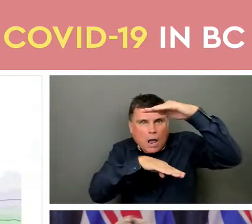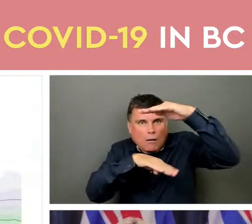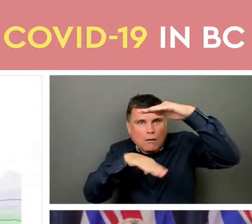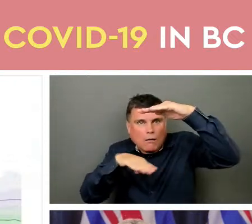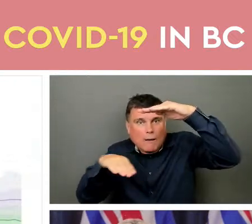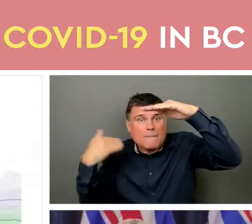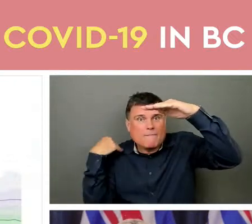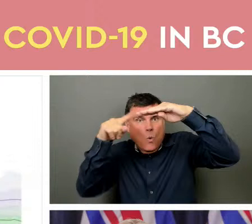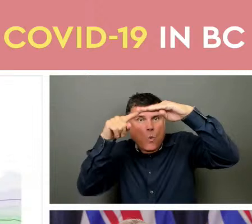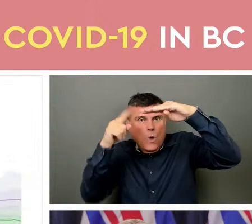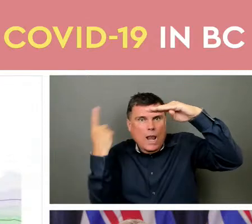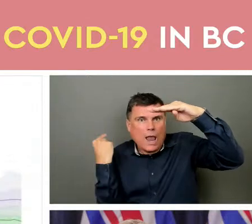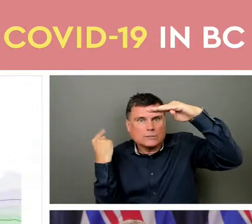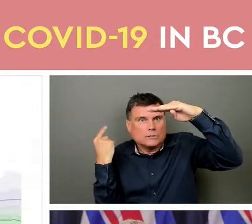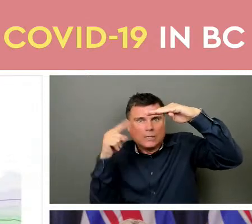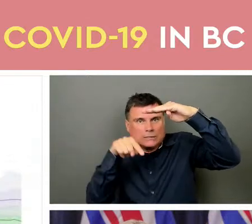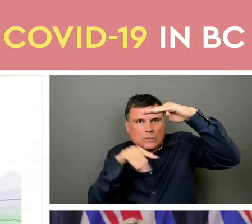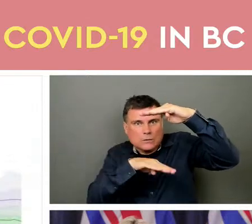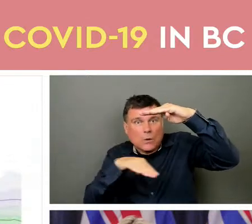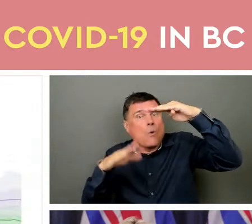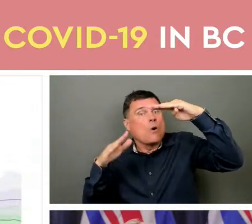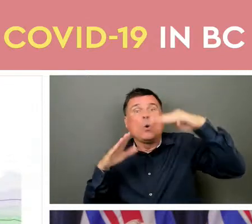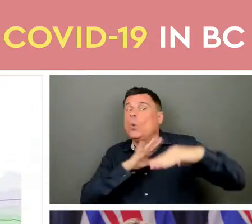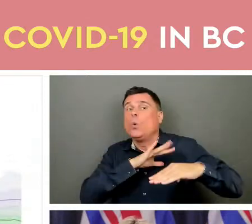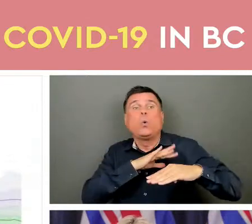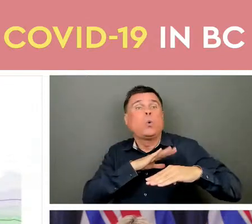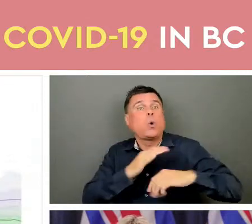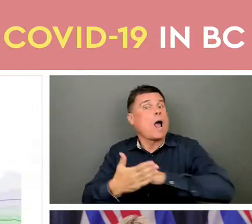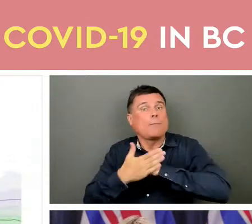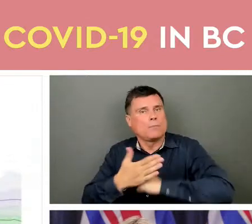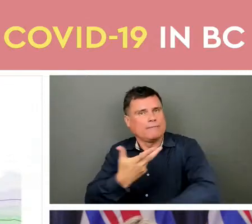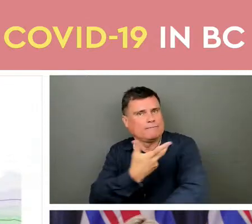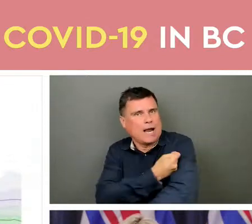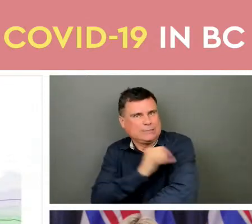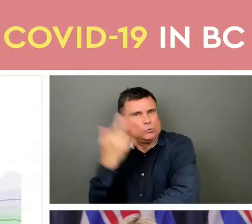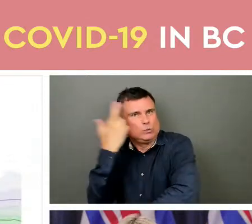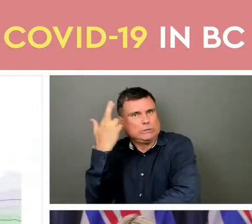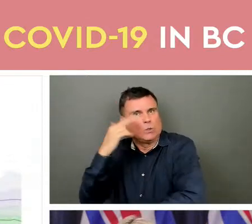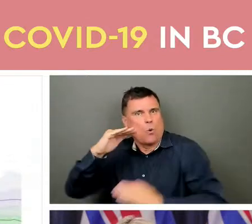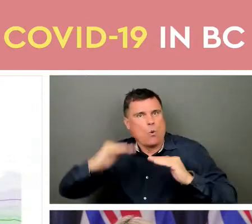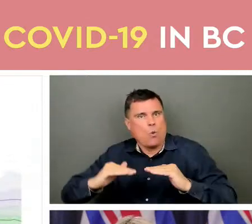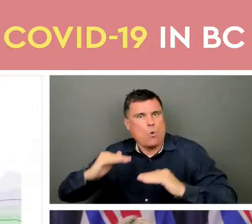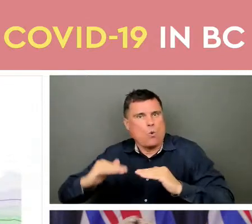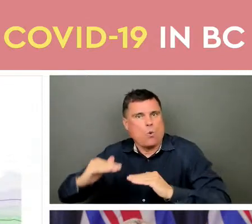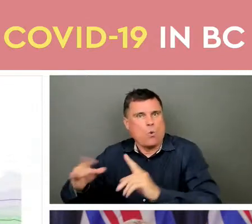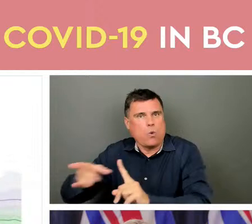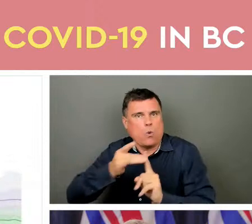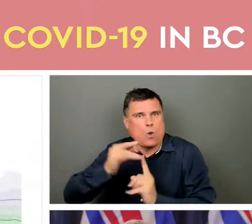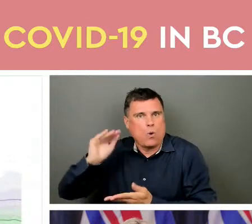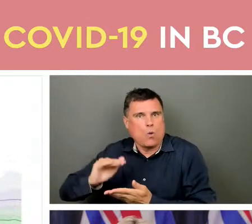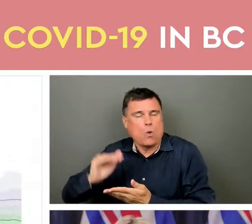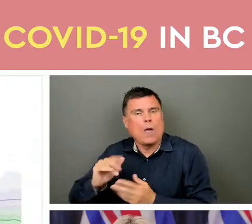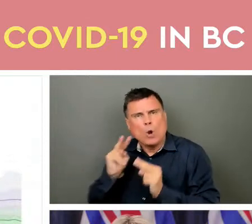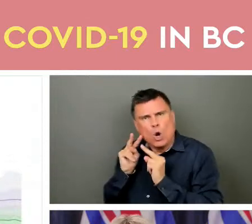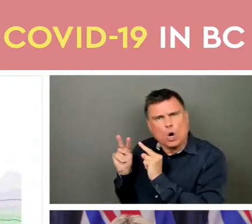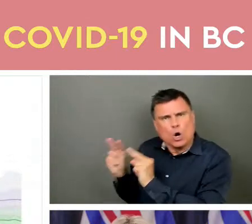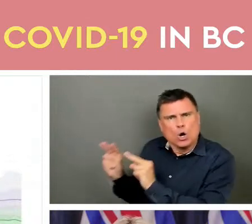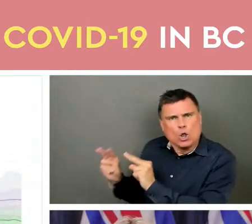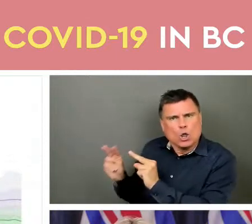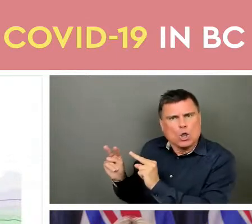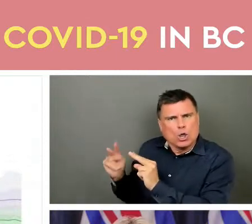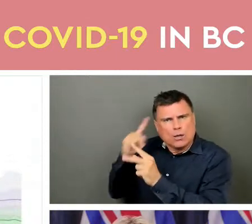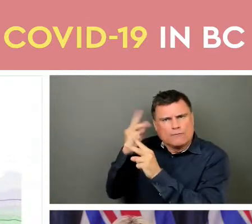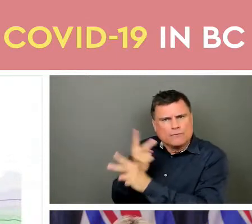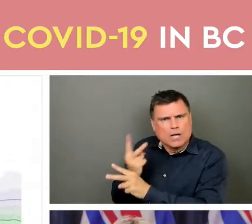that we're seeing from immunization. But the interesting thing and the important thing that we all need to think about is that